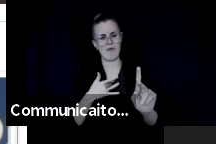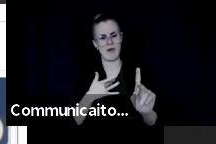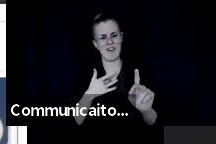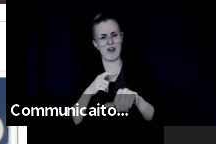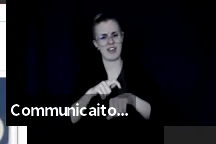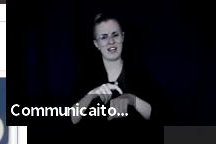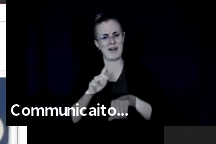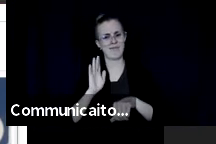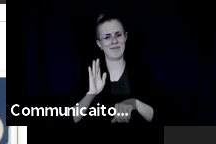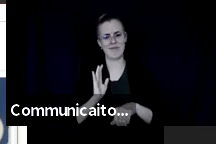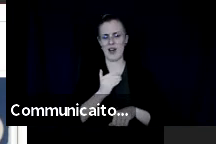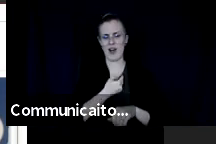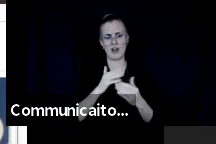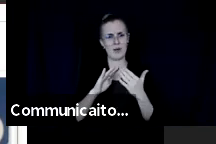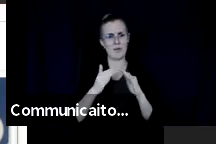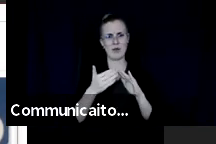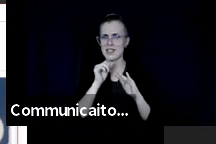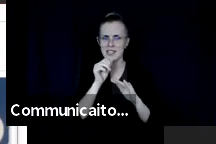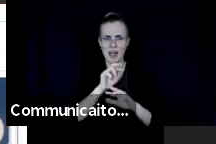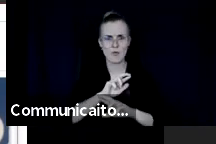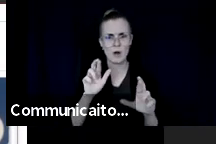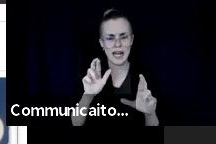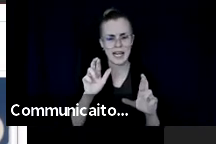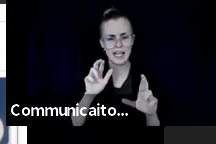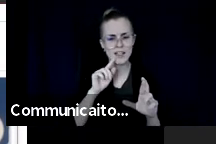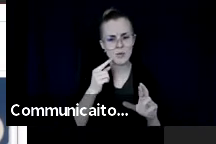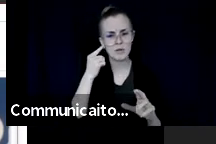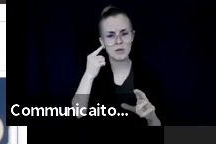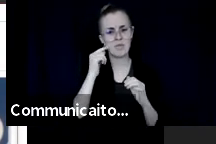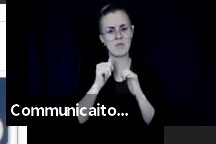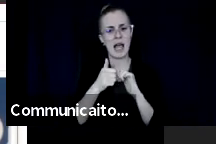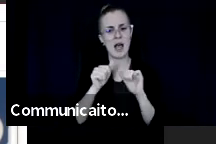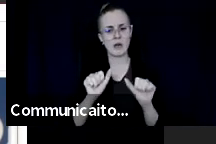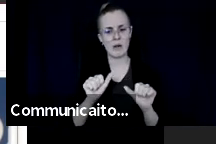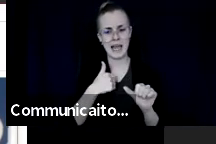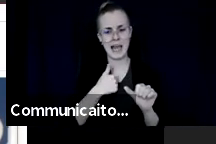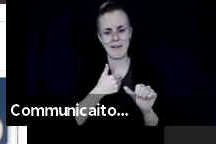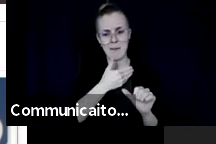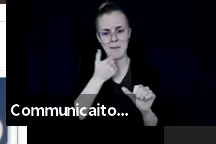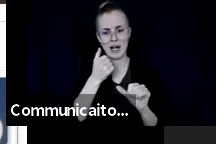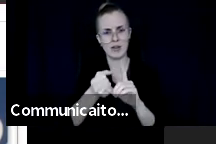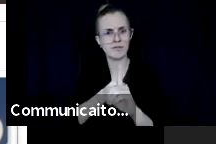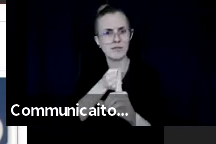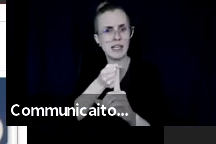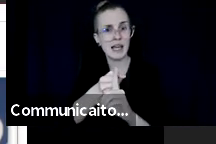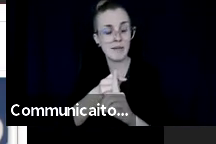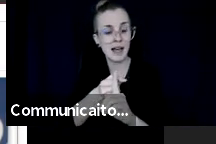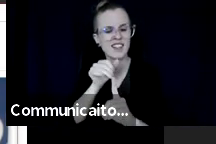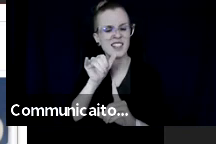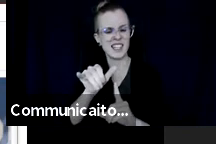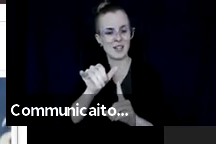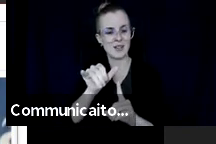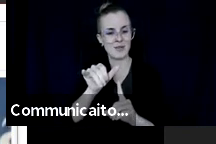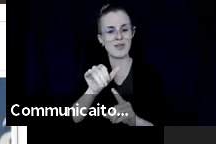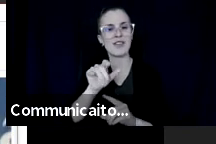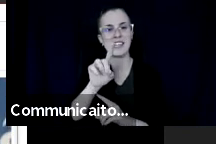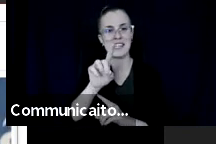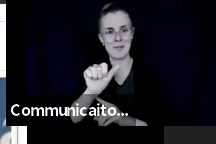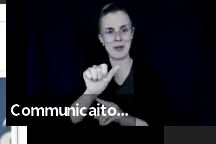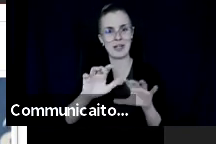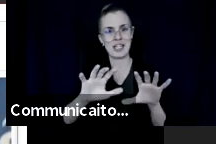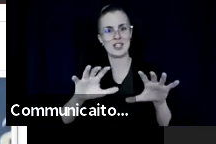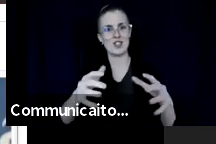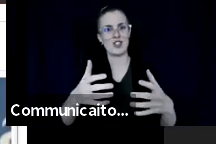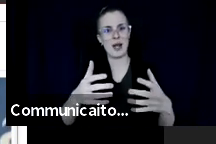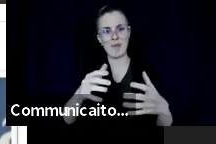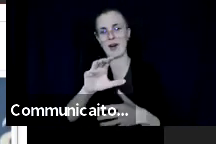it. So we thought, how can we make a grander impact? This is where the idea of the Disability Chamber of Commerce was born. We have this hope that